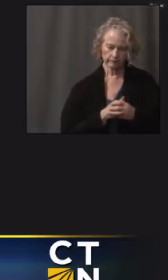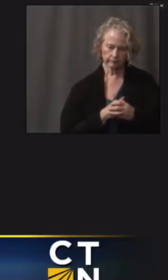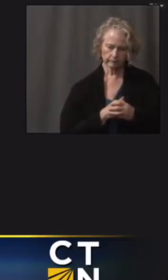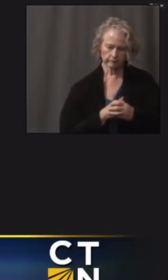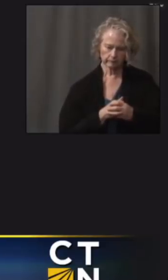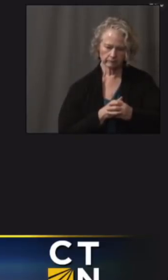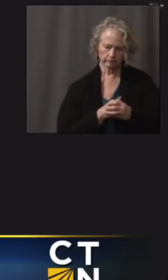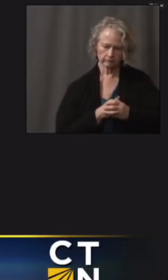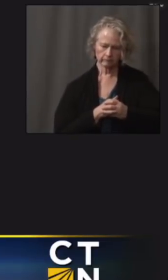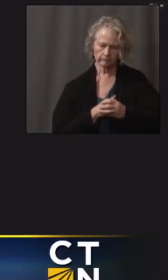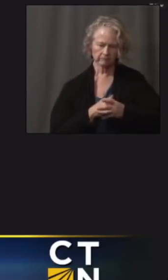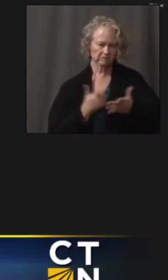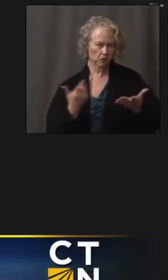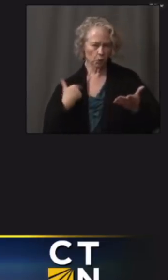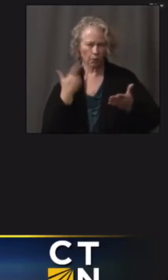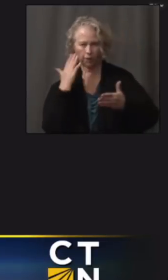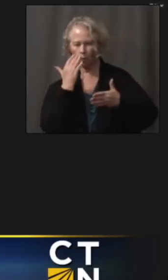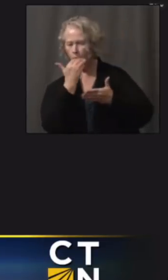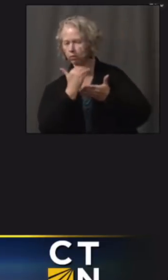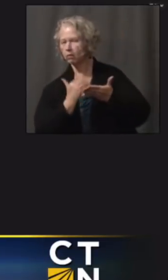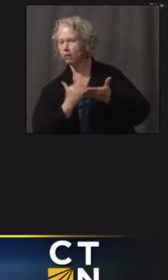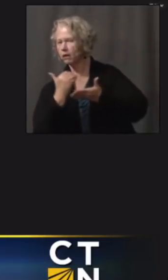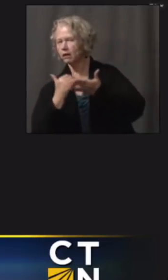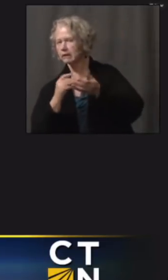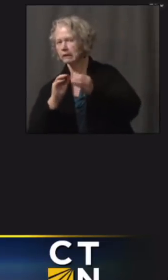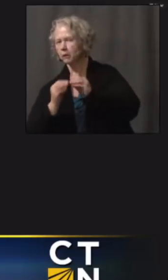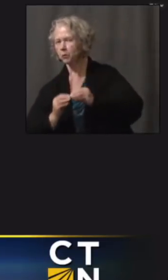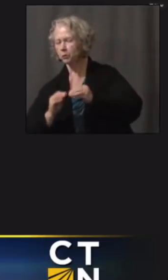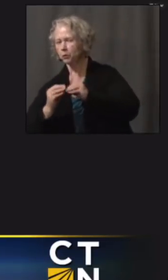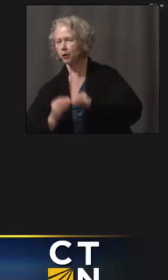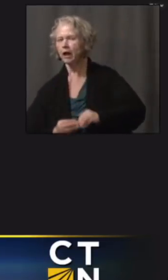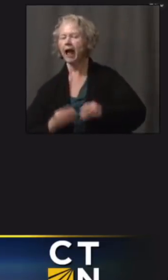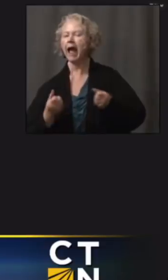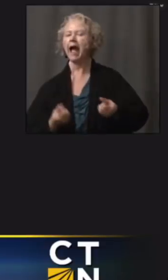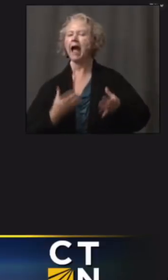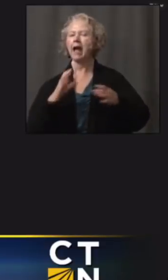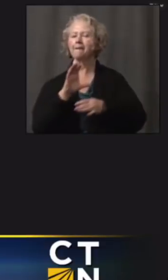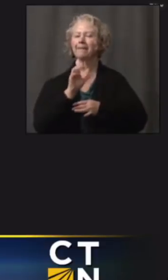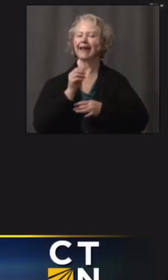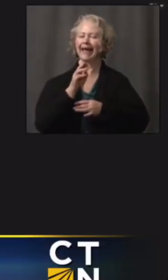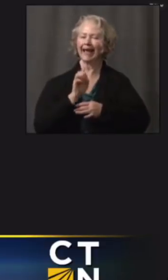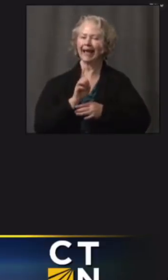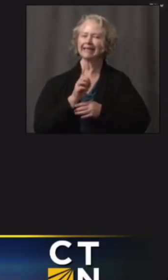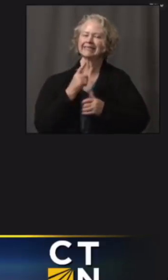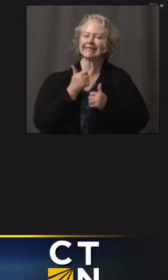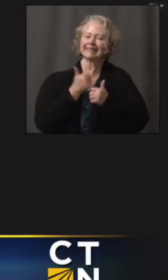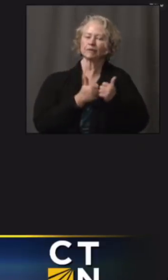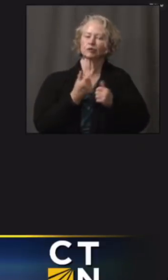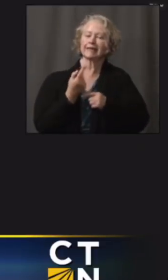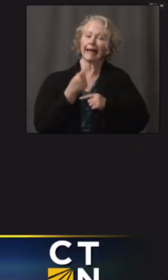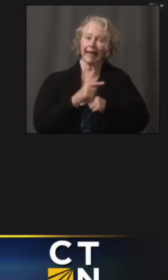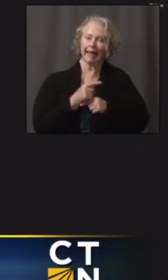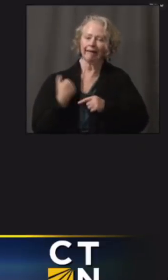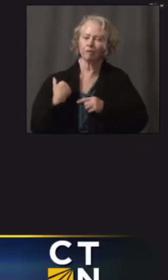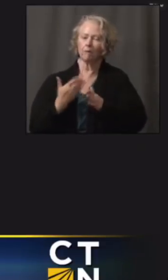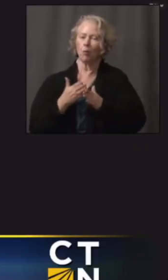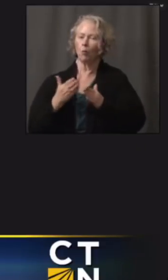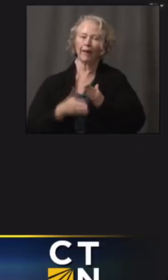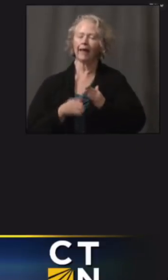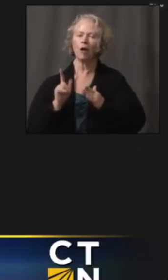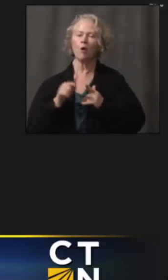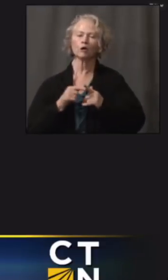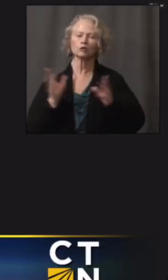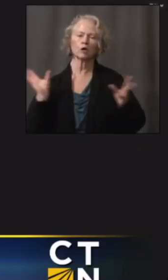Do we have a breakdown of the number of cases per day over the weekend, or is it just that single